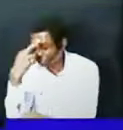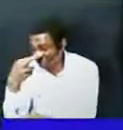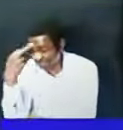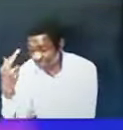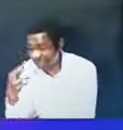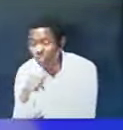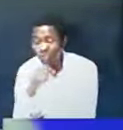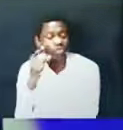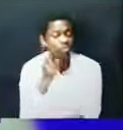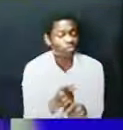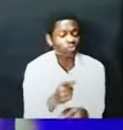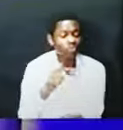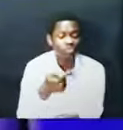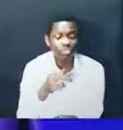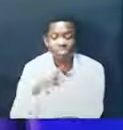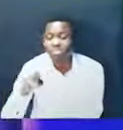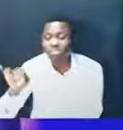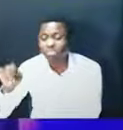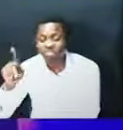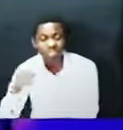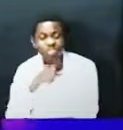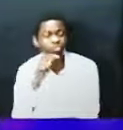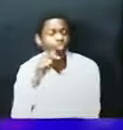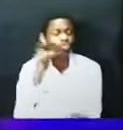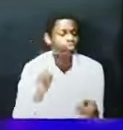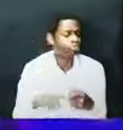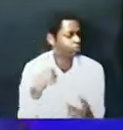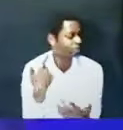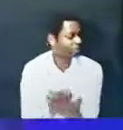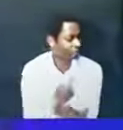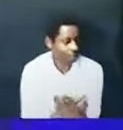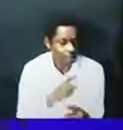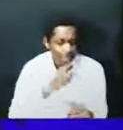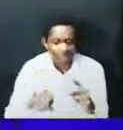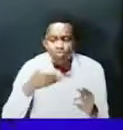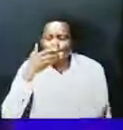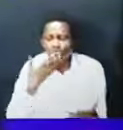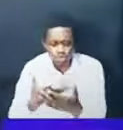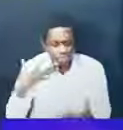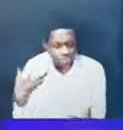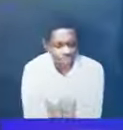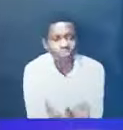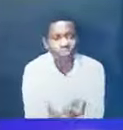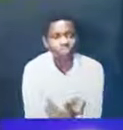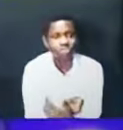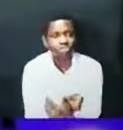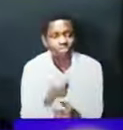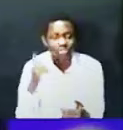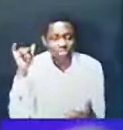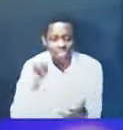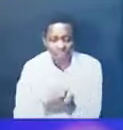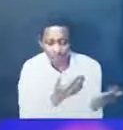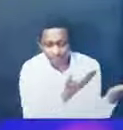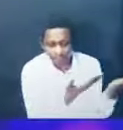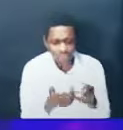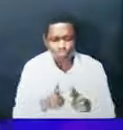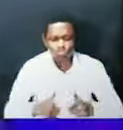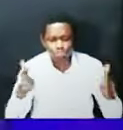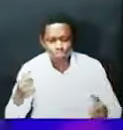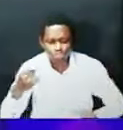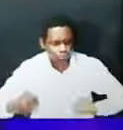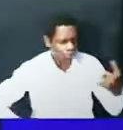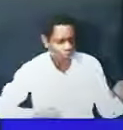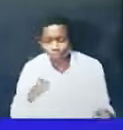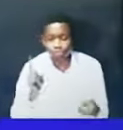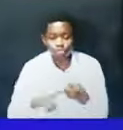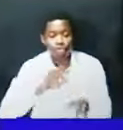not to the Greeks, not to Ghanaians, but good news that will bring great joy to all the